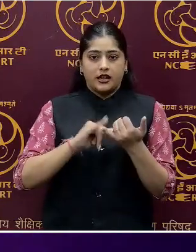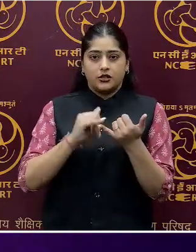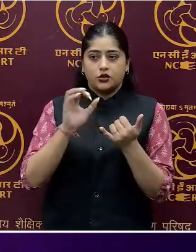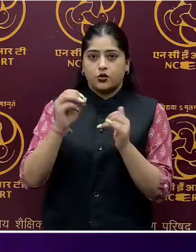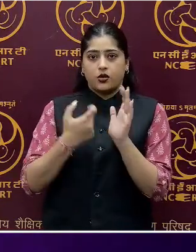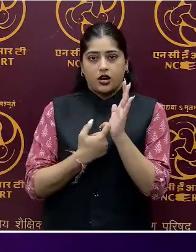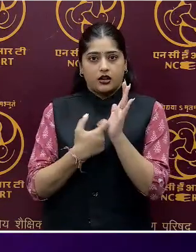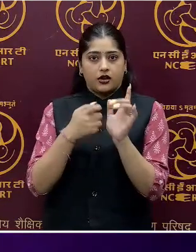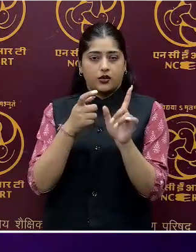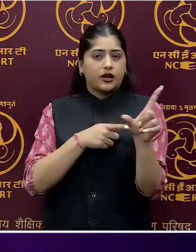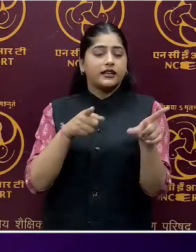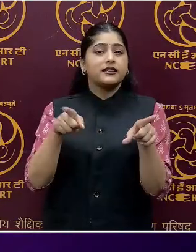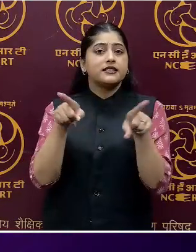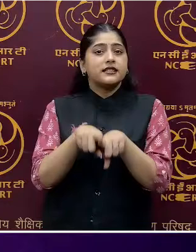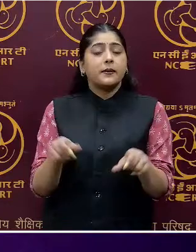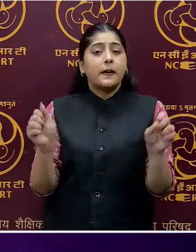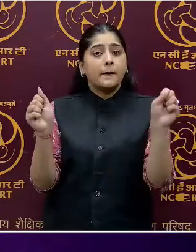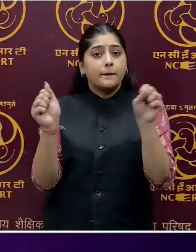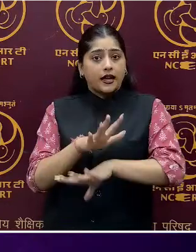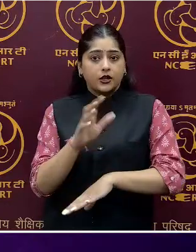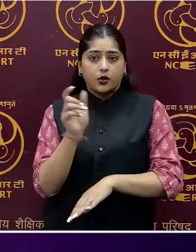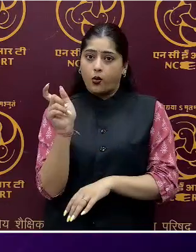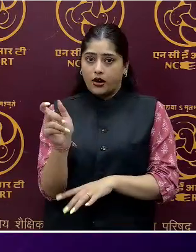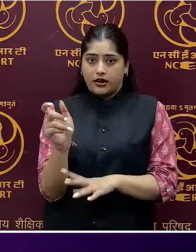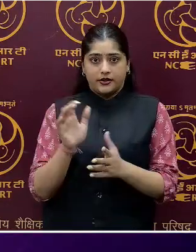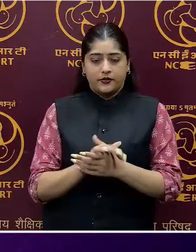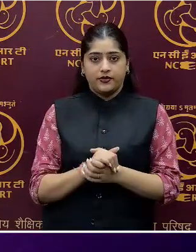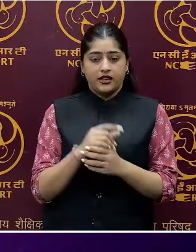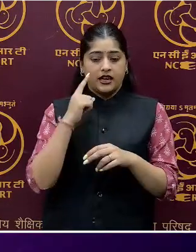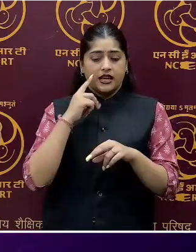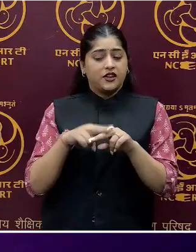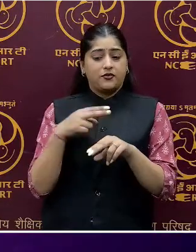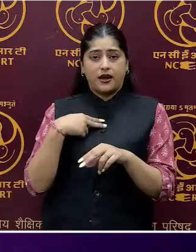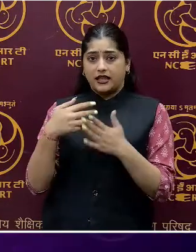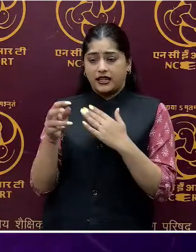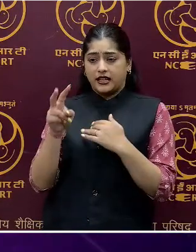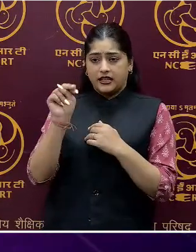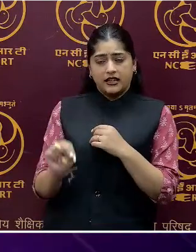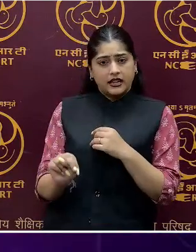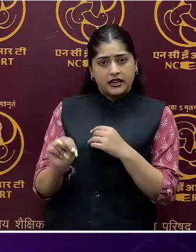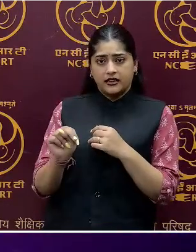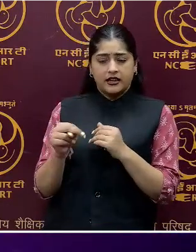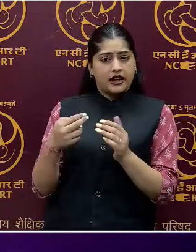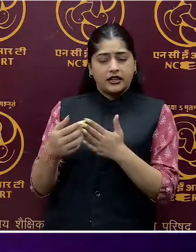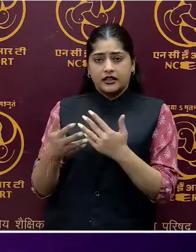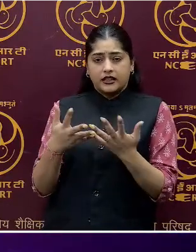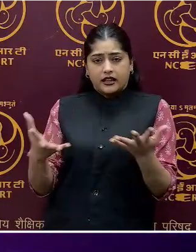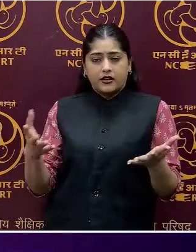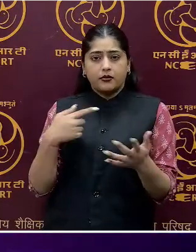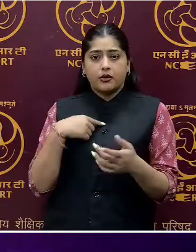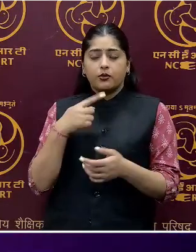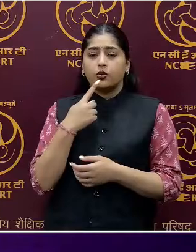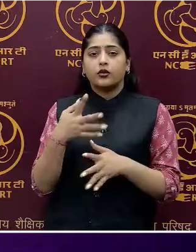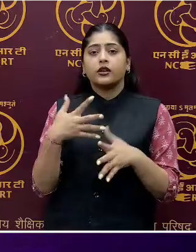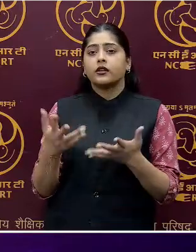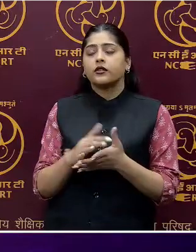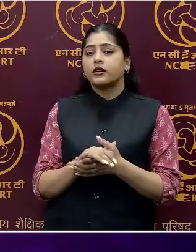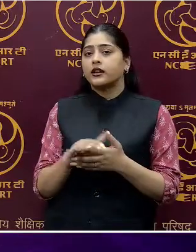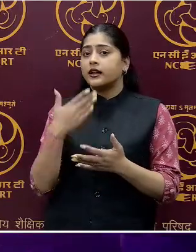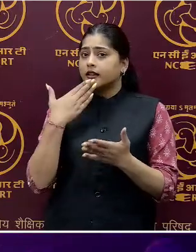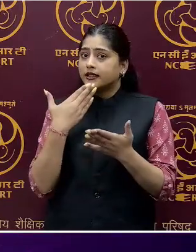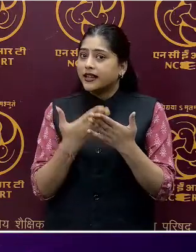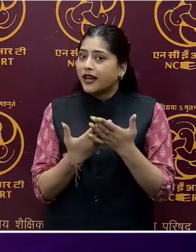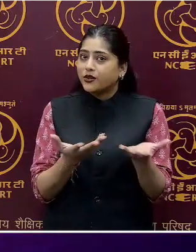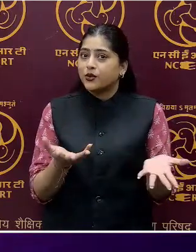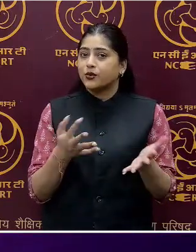again a magic word. And if you need something and someone is helping you out, so what you'll say? I'll say thank you. Thank